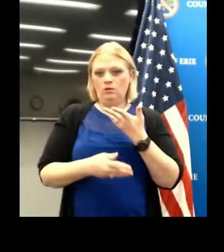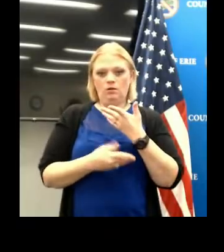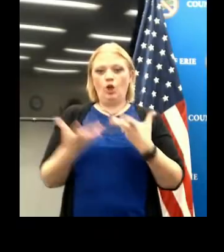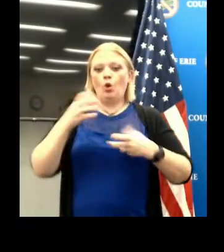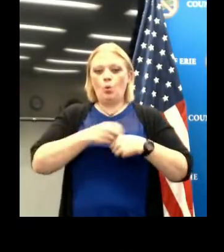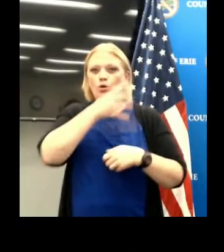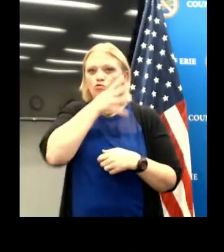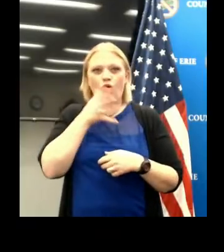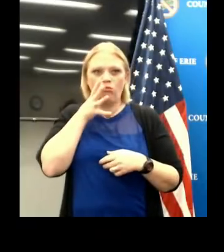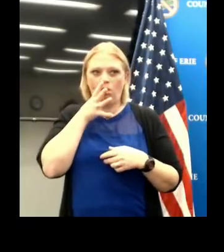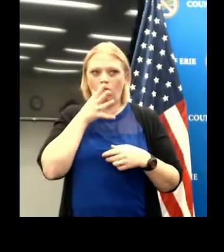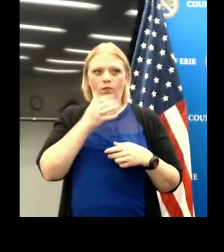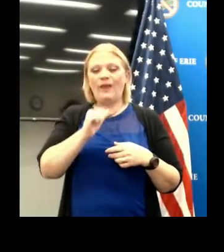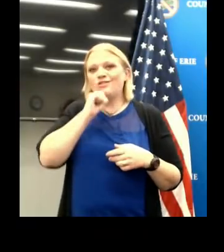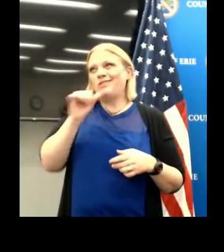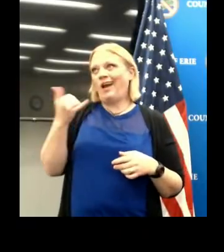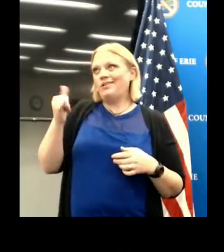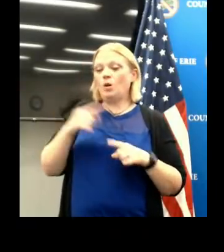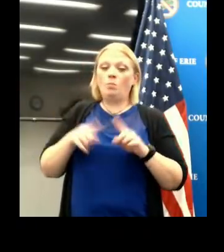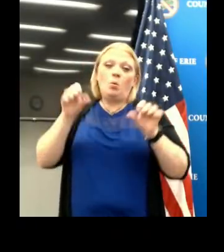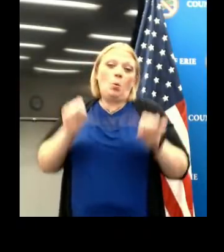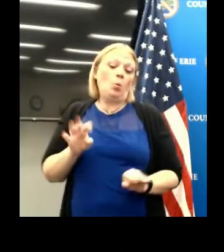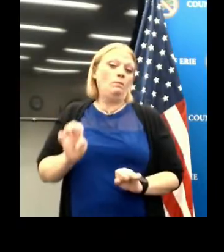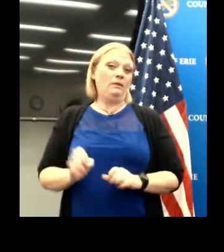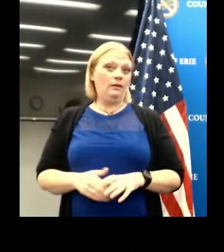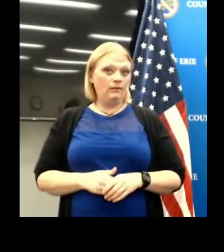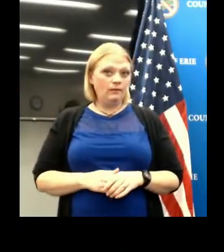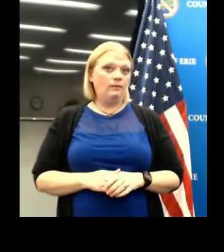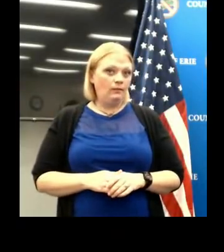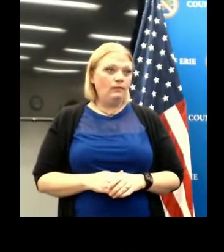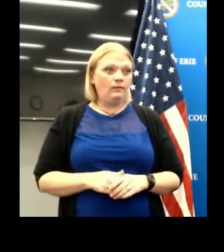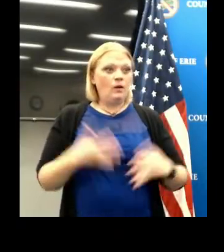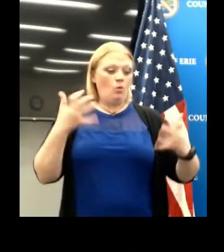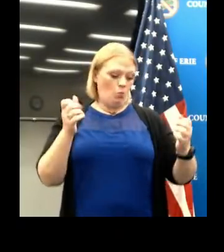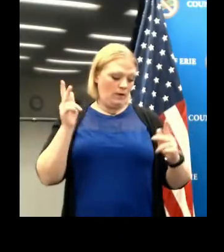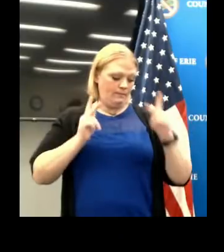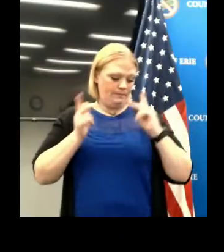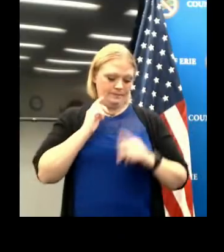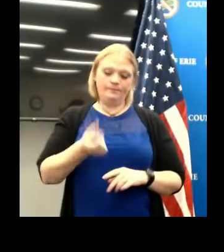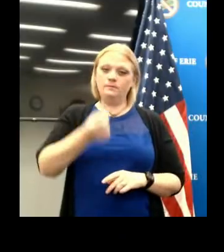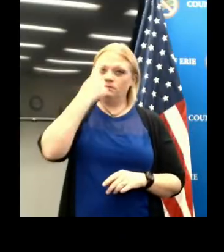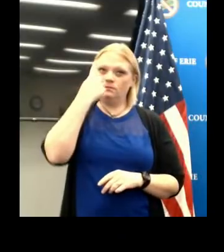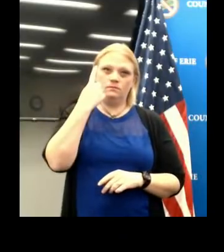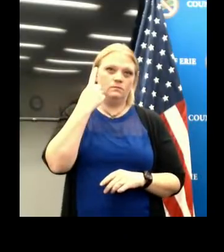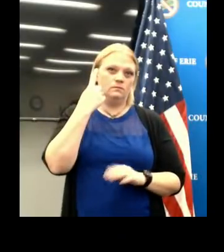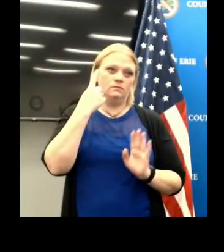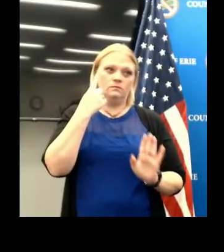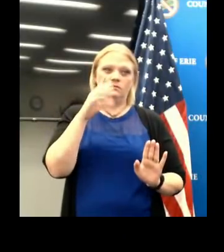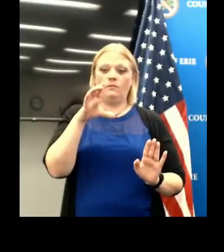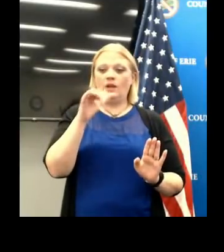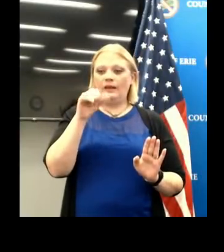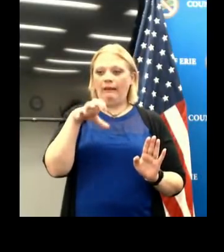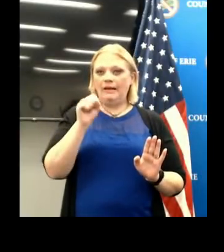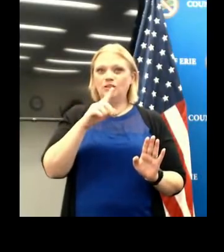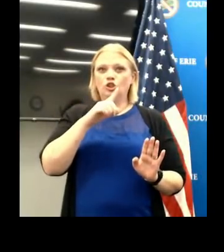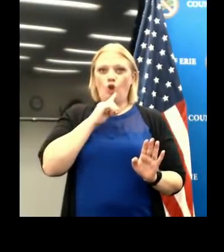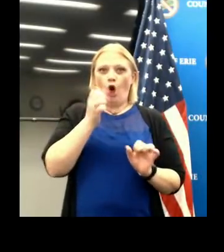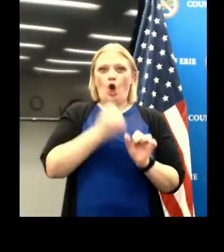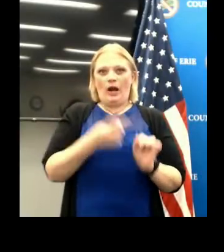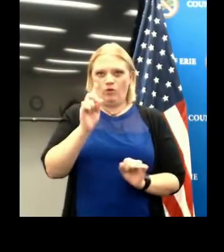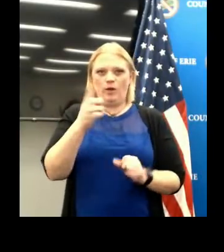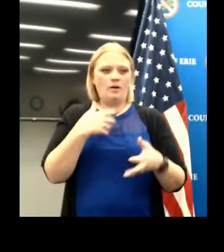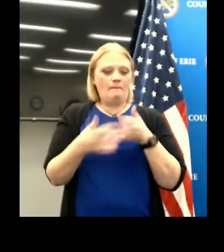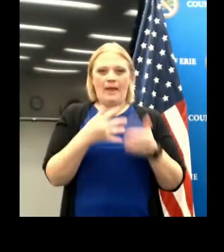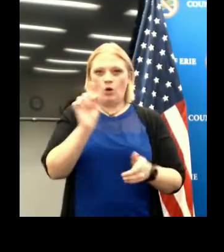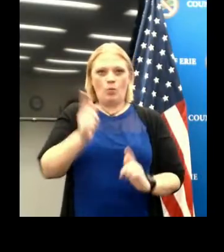that are not in the yellow zone, but could be. And so we want people to understand cases are everywhere. It doesn't matter where